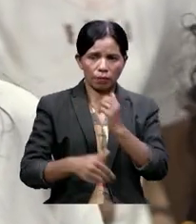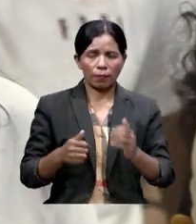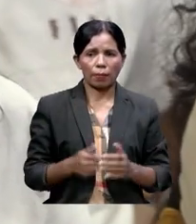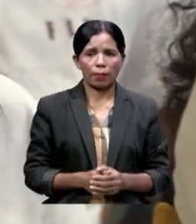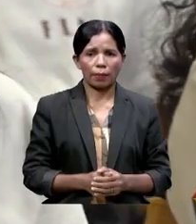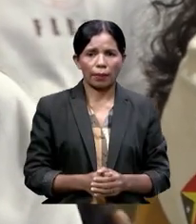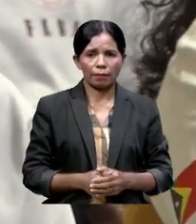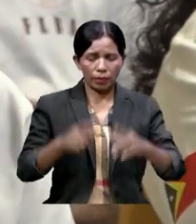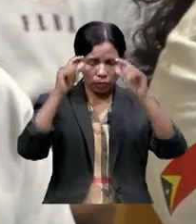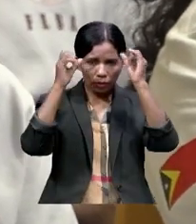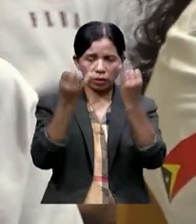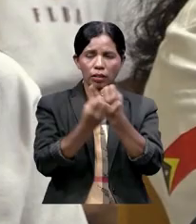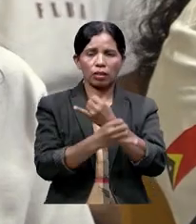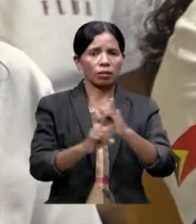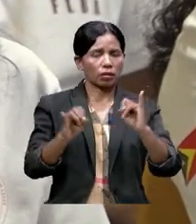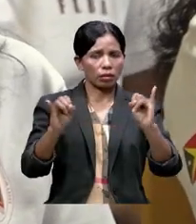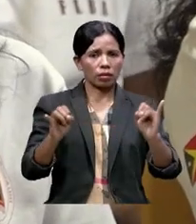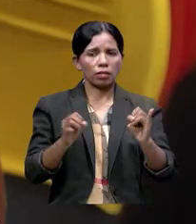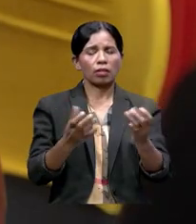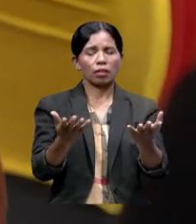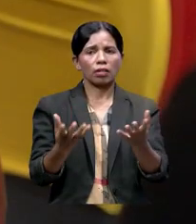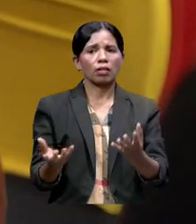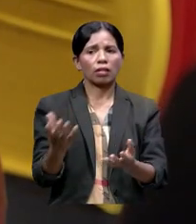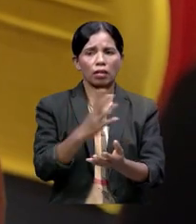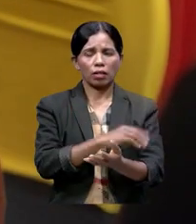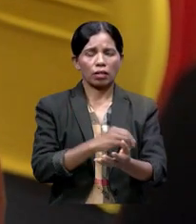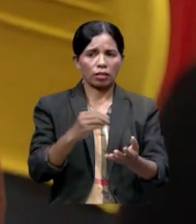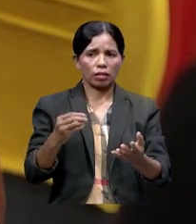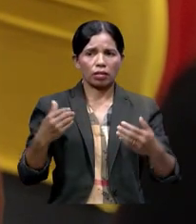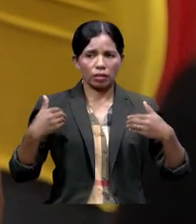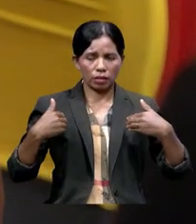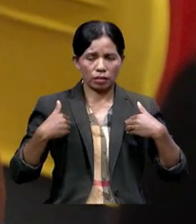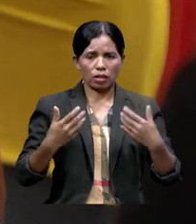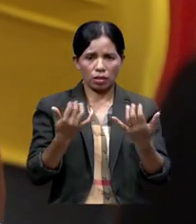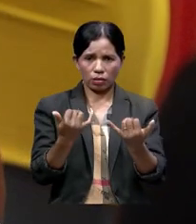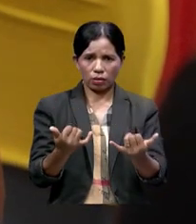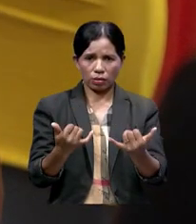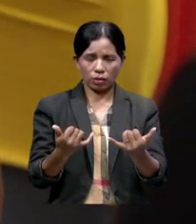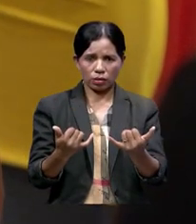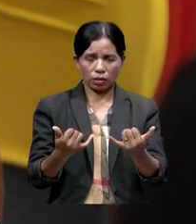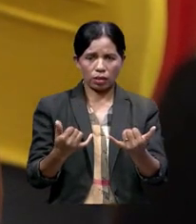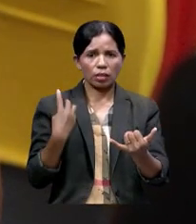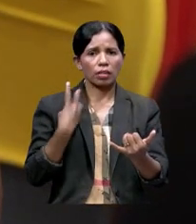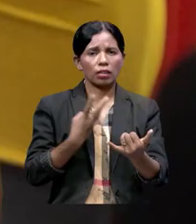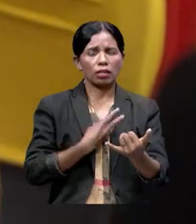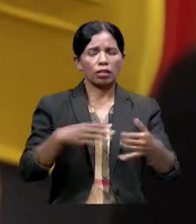is dependent more than ever before on our human resources